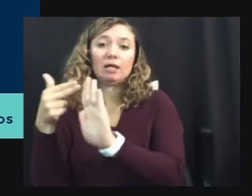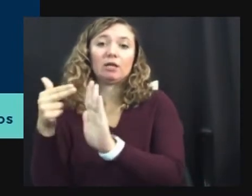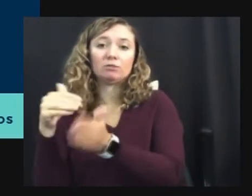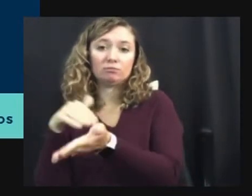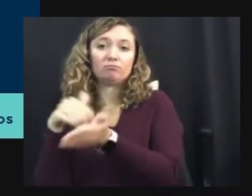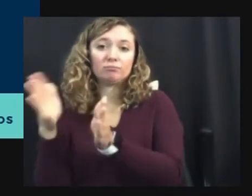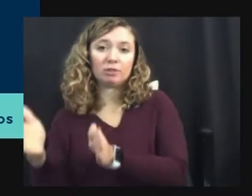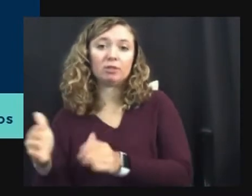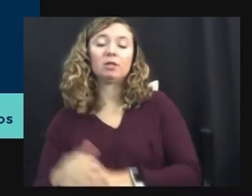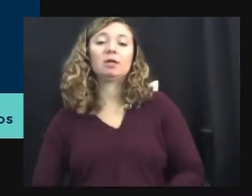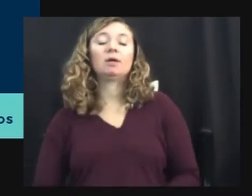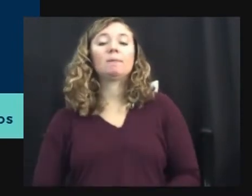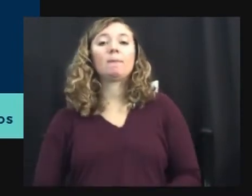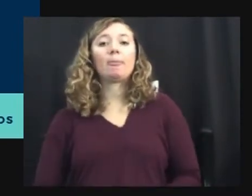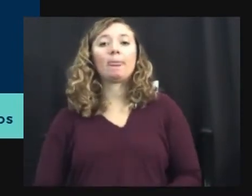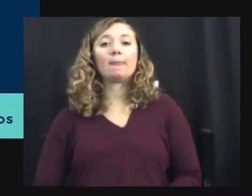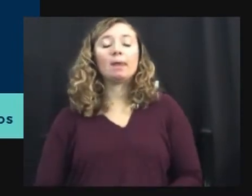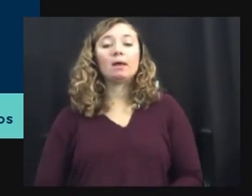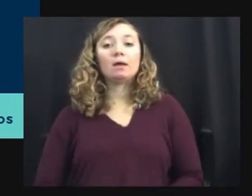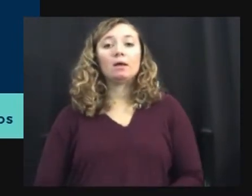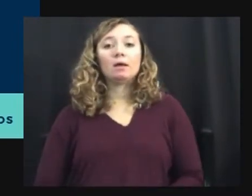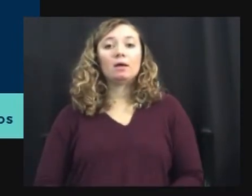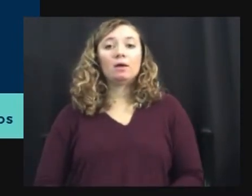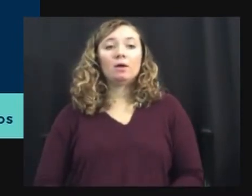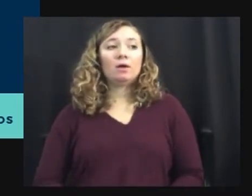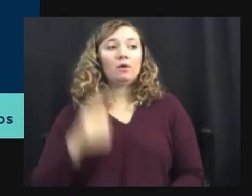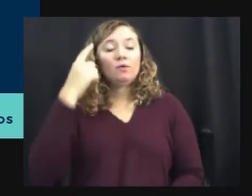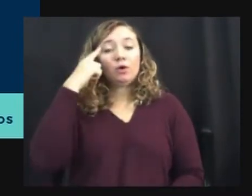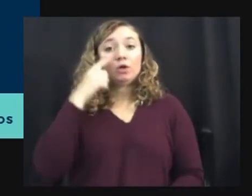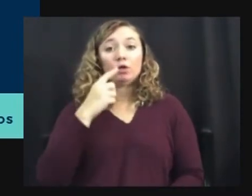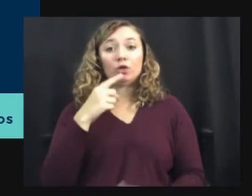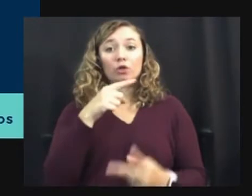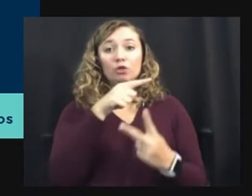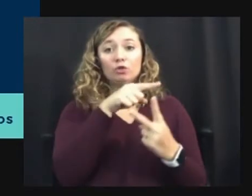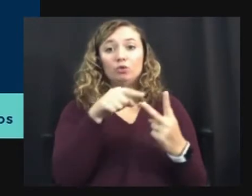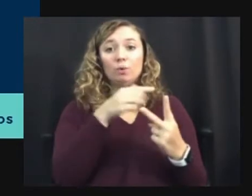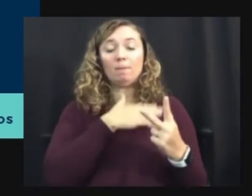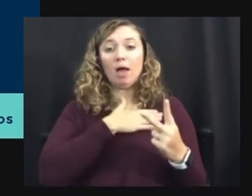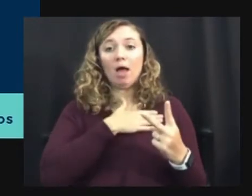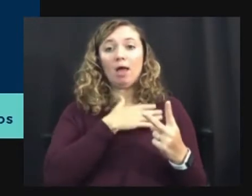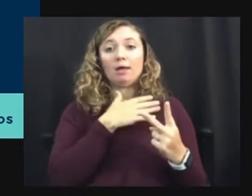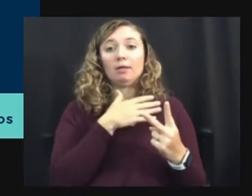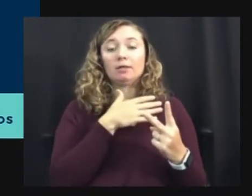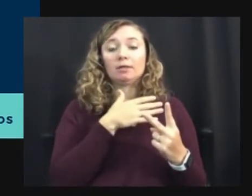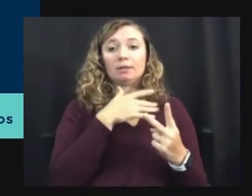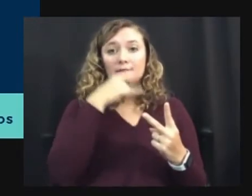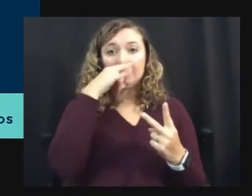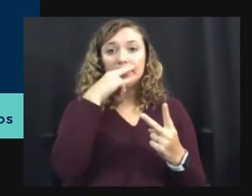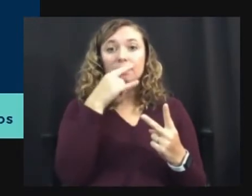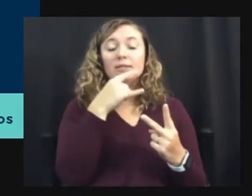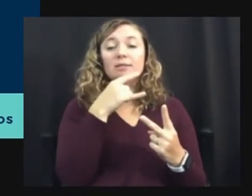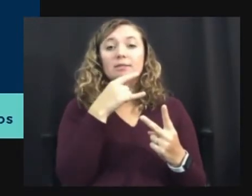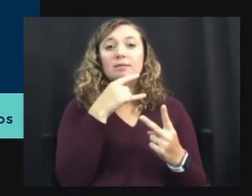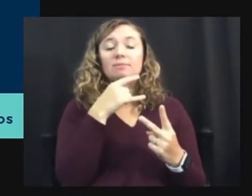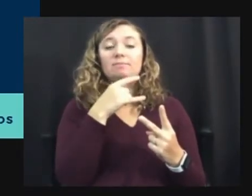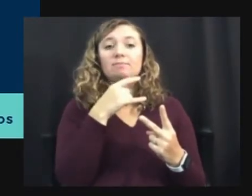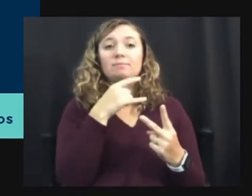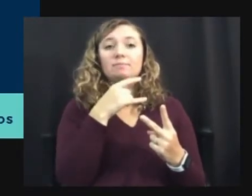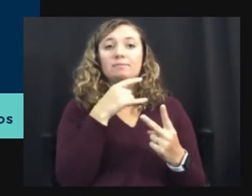the experience of the diagnose and dump for 2 of my children. They were a little bit older. So they were diagnosed, and